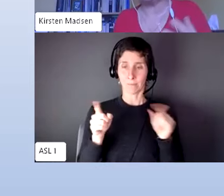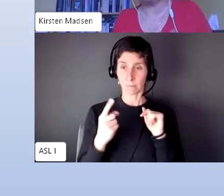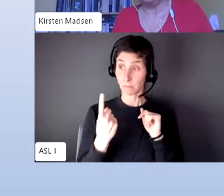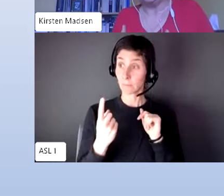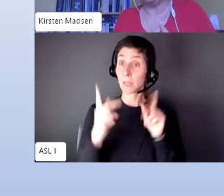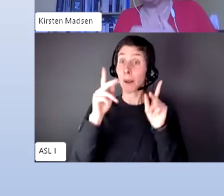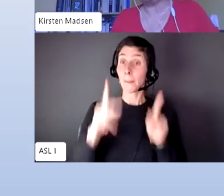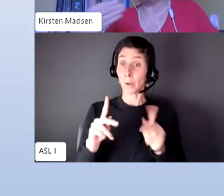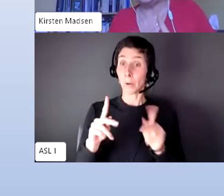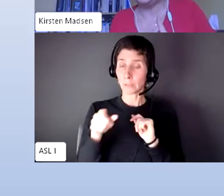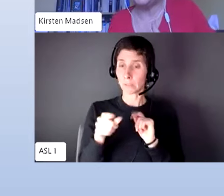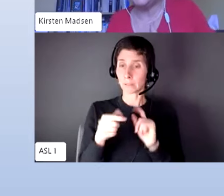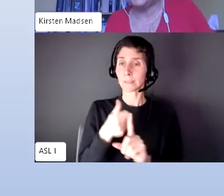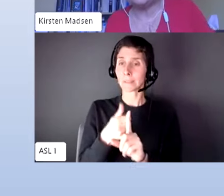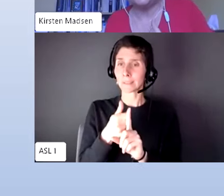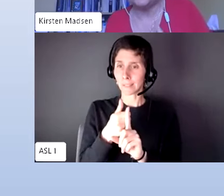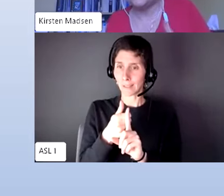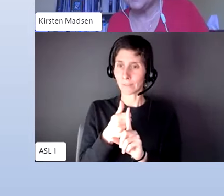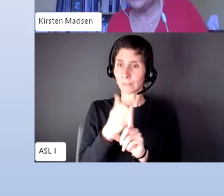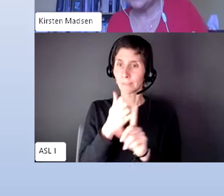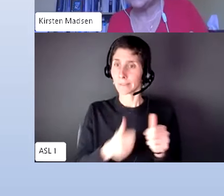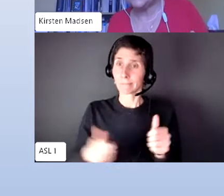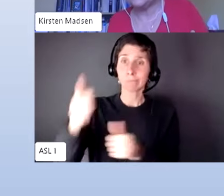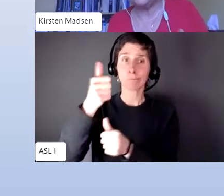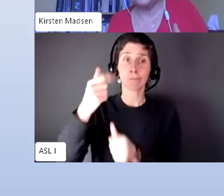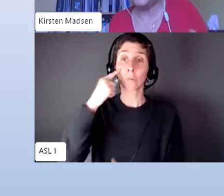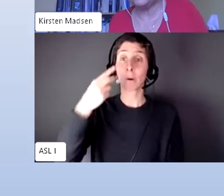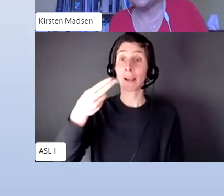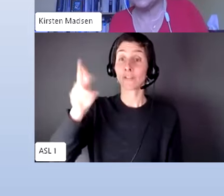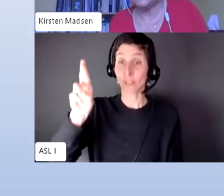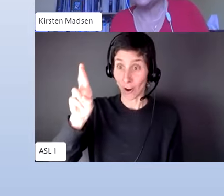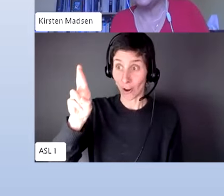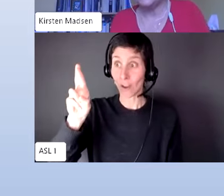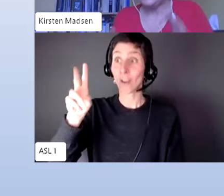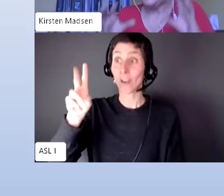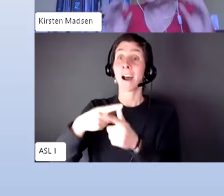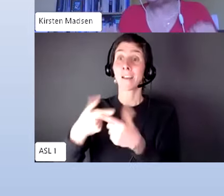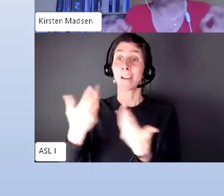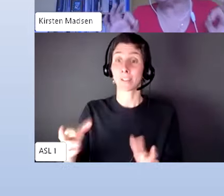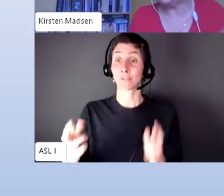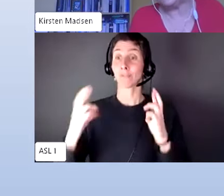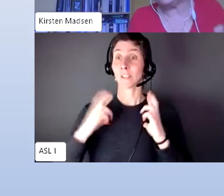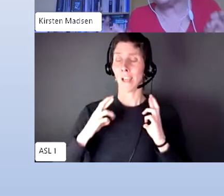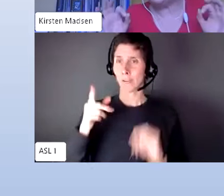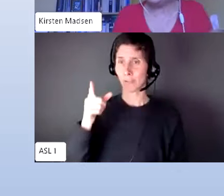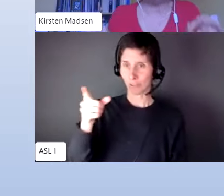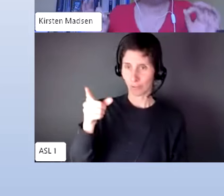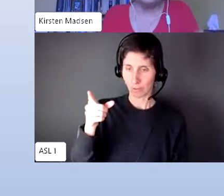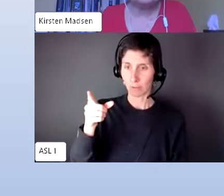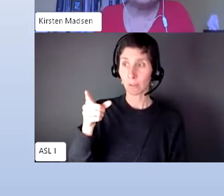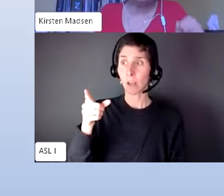person who was in a senior position of human resources before she retired, and she's been able to